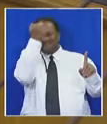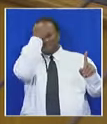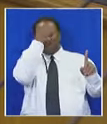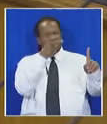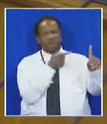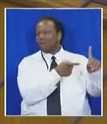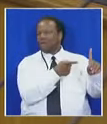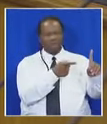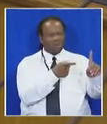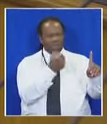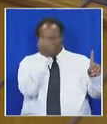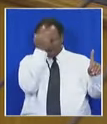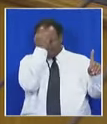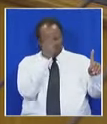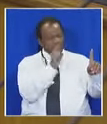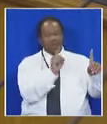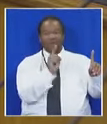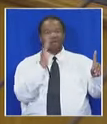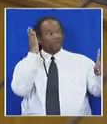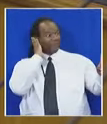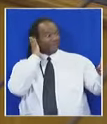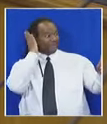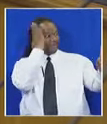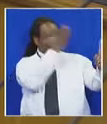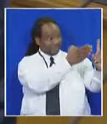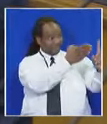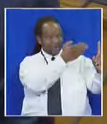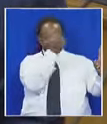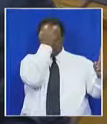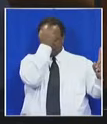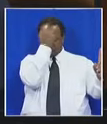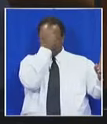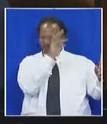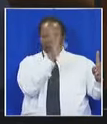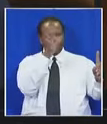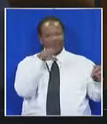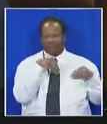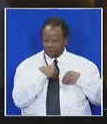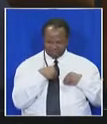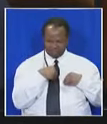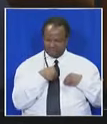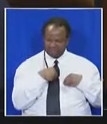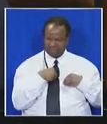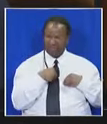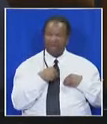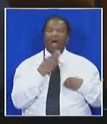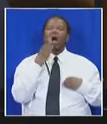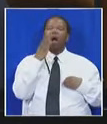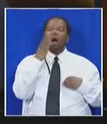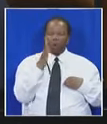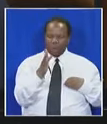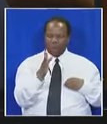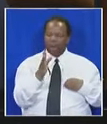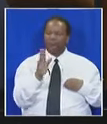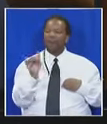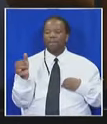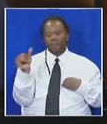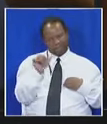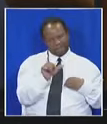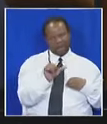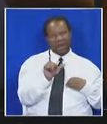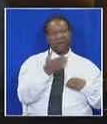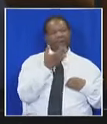withdraw. It was very direct reference to him. Order, Honourable Members, I will reflect on that and come back. And will, can you please round